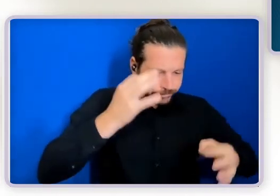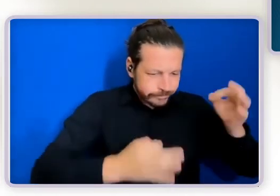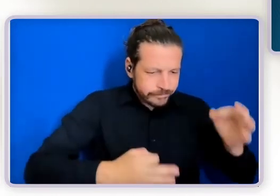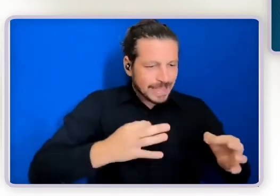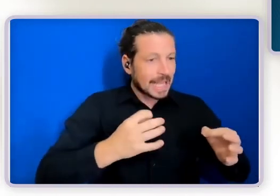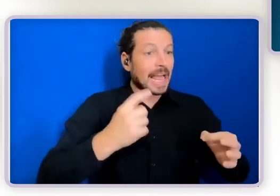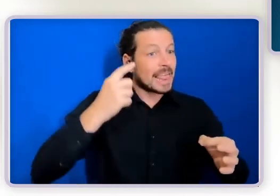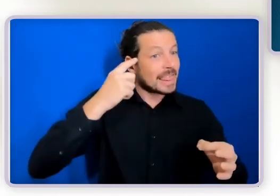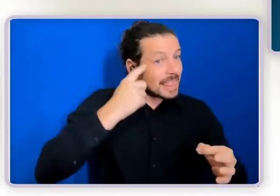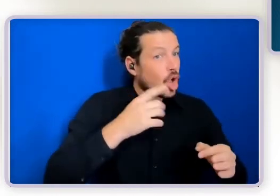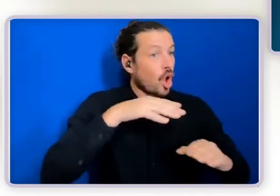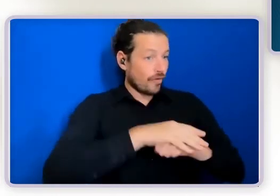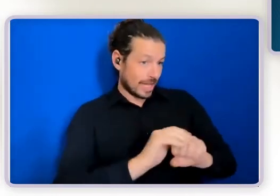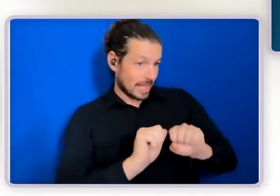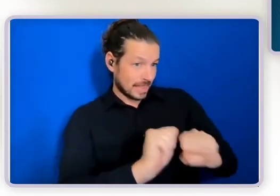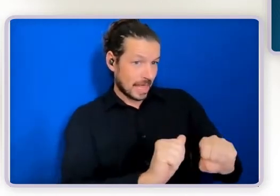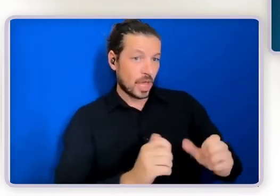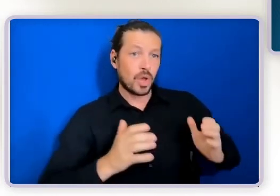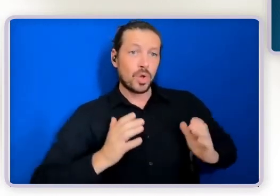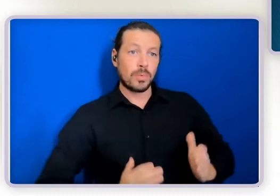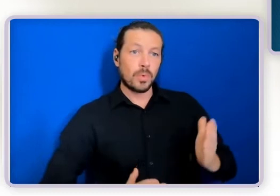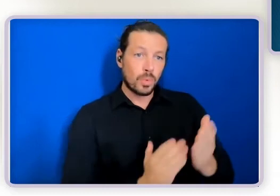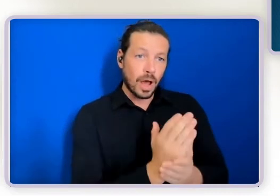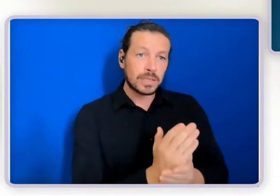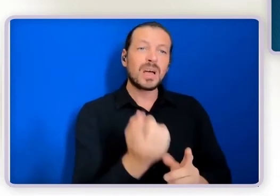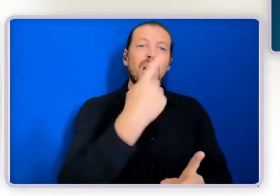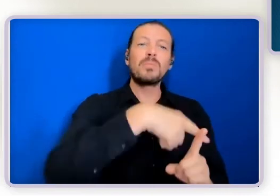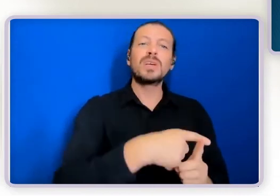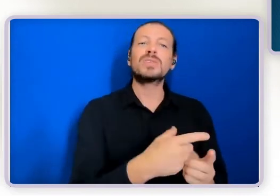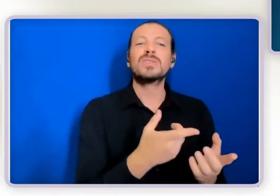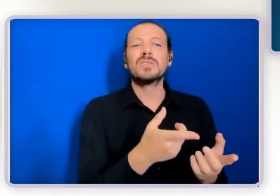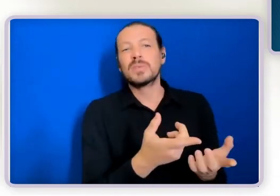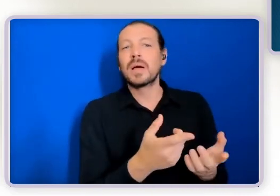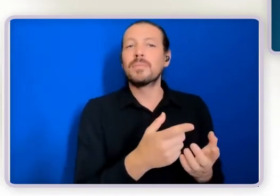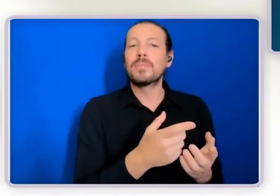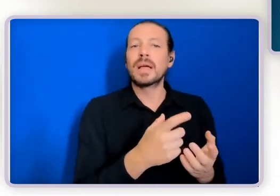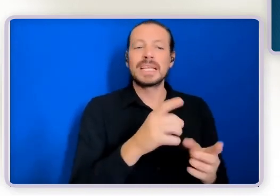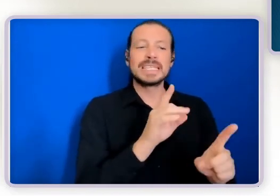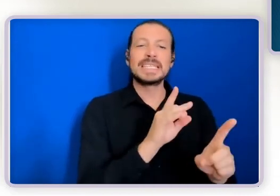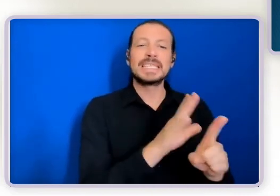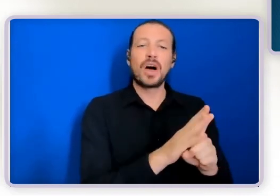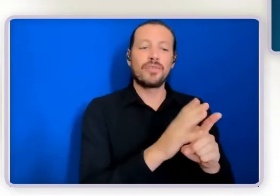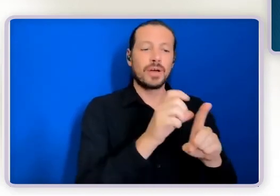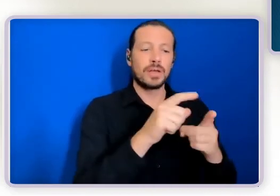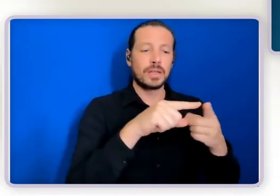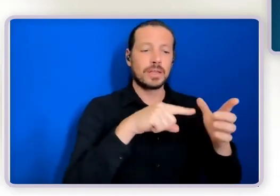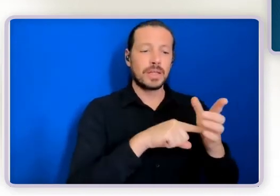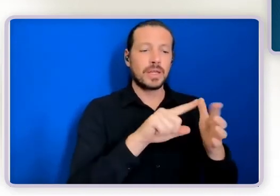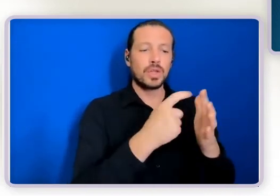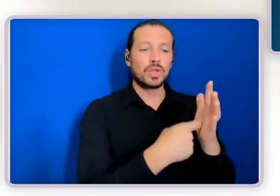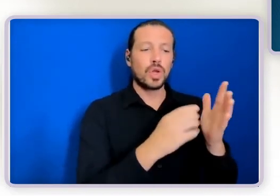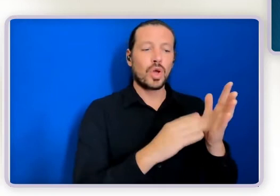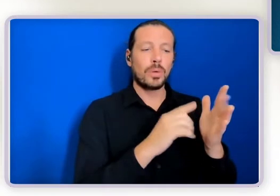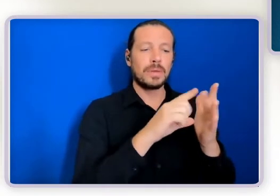to self-determination. Now, I don't know about you, but I have, in all the examples of restraint